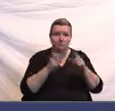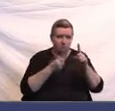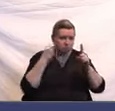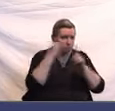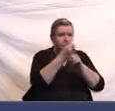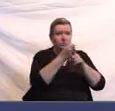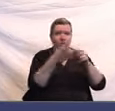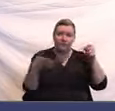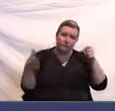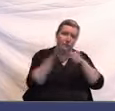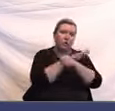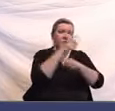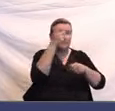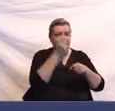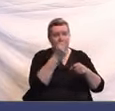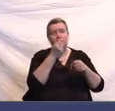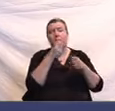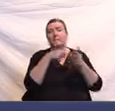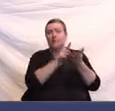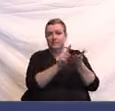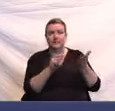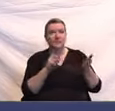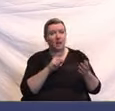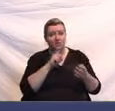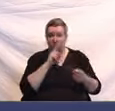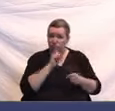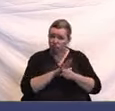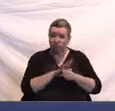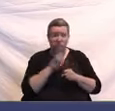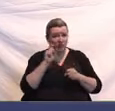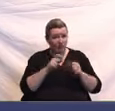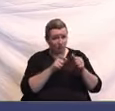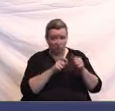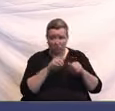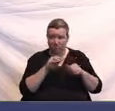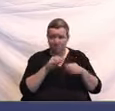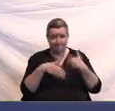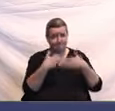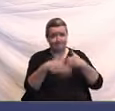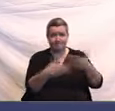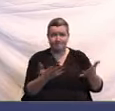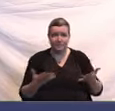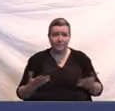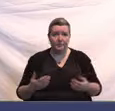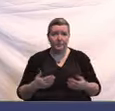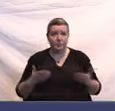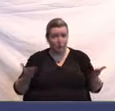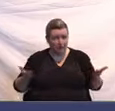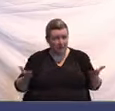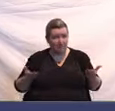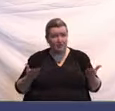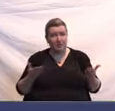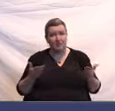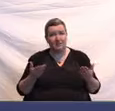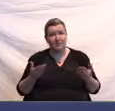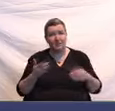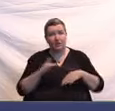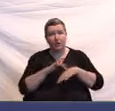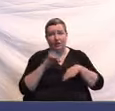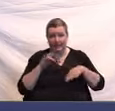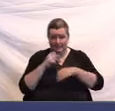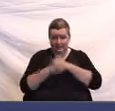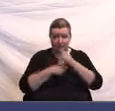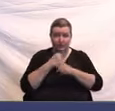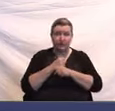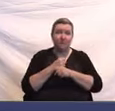payment, and that's what we're committed to doing. There'll be no reason, based on as we sit here now, although we're early on and starting to put